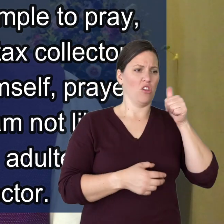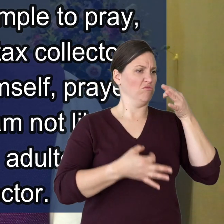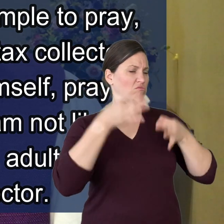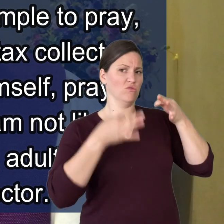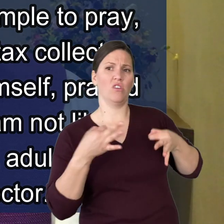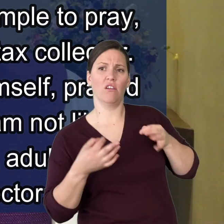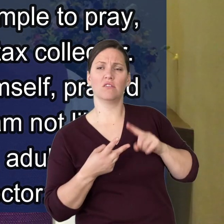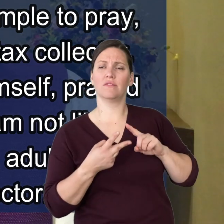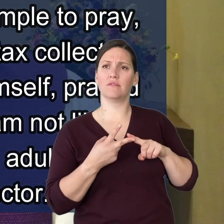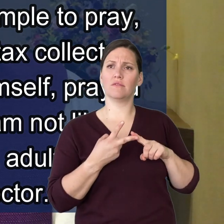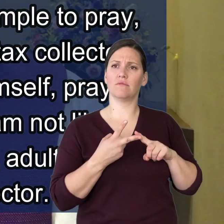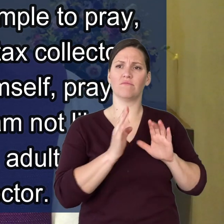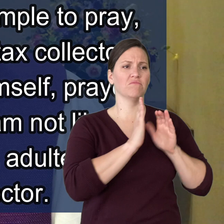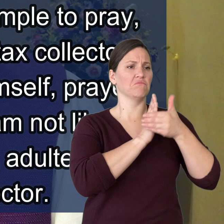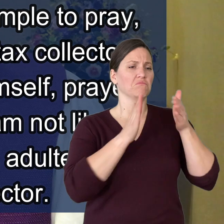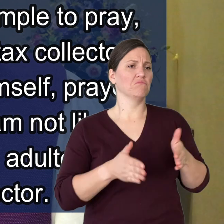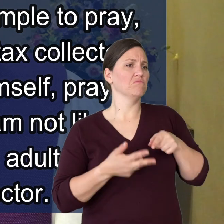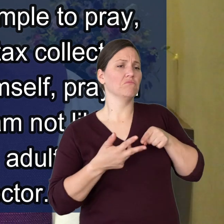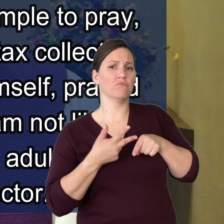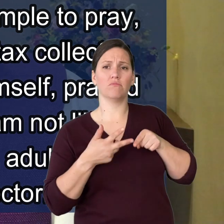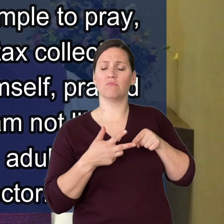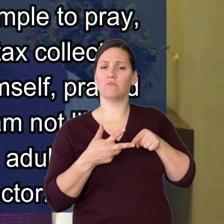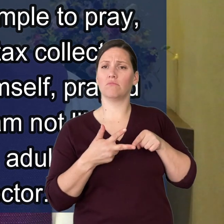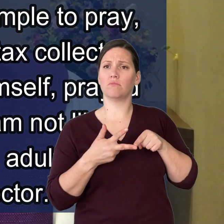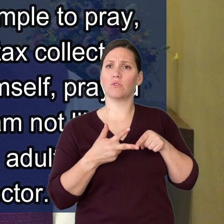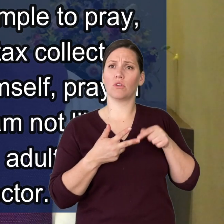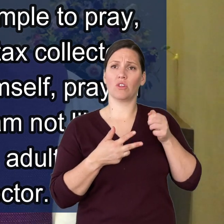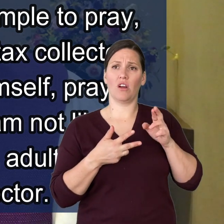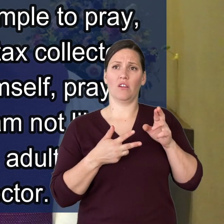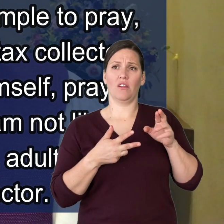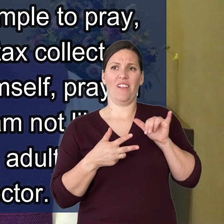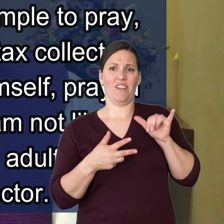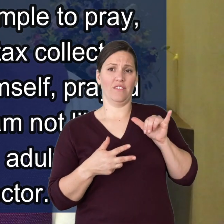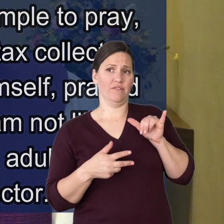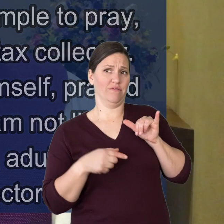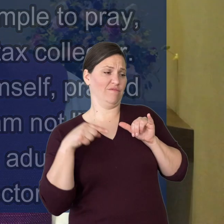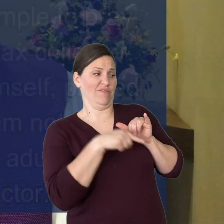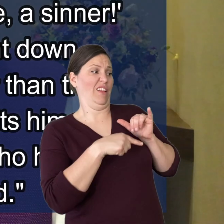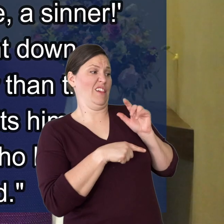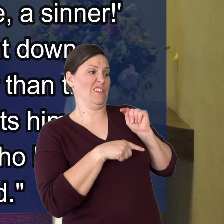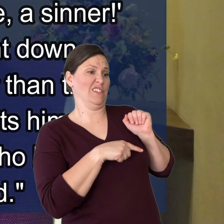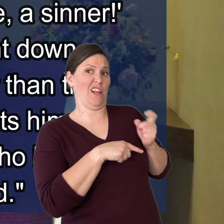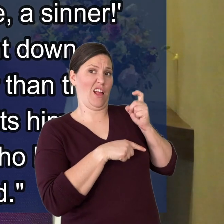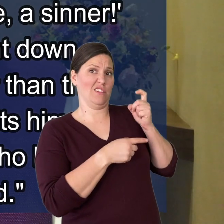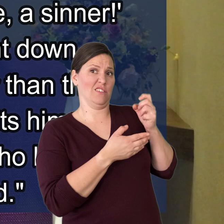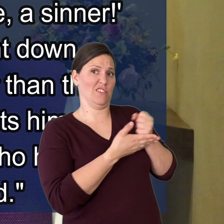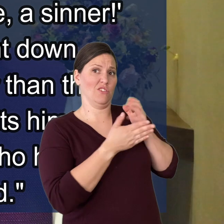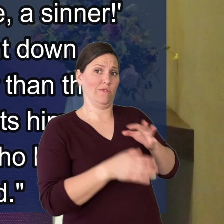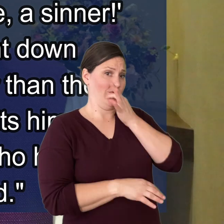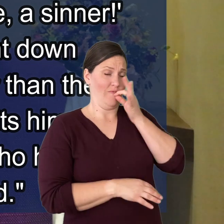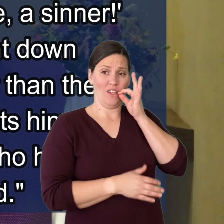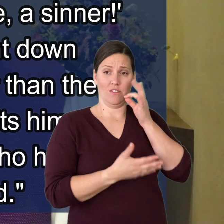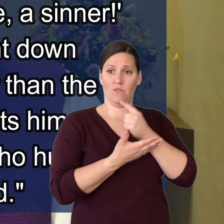unjust, adulterers, or even like this tax collector. I fast